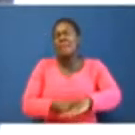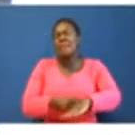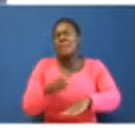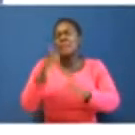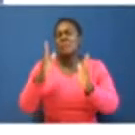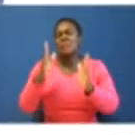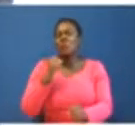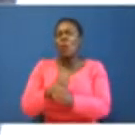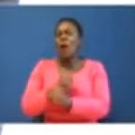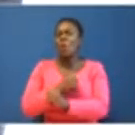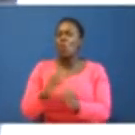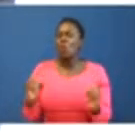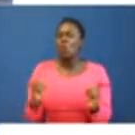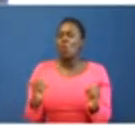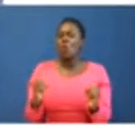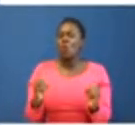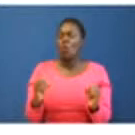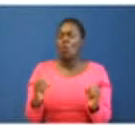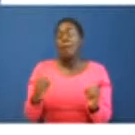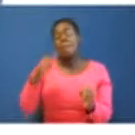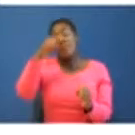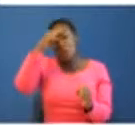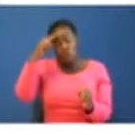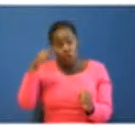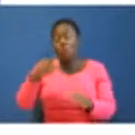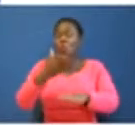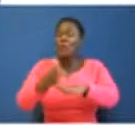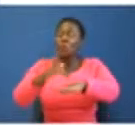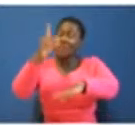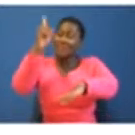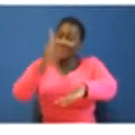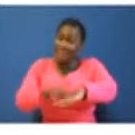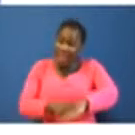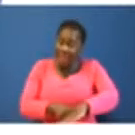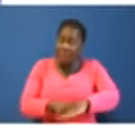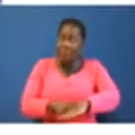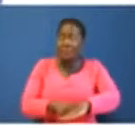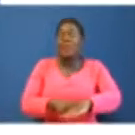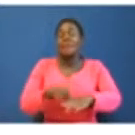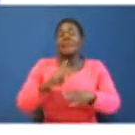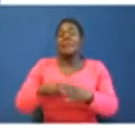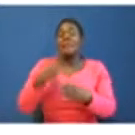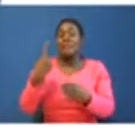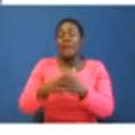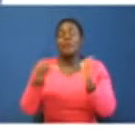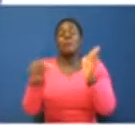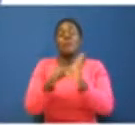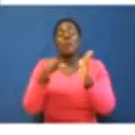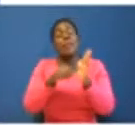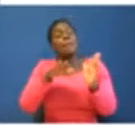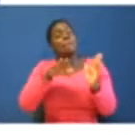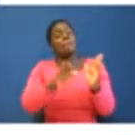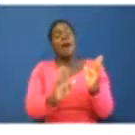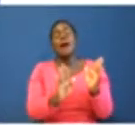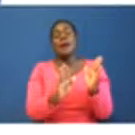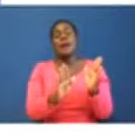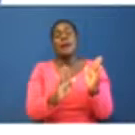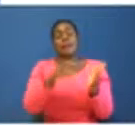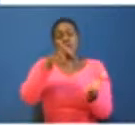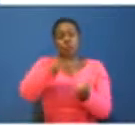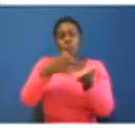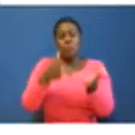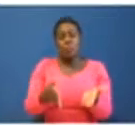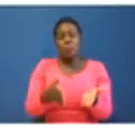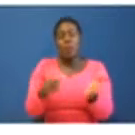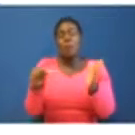not producing the desired results because if you do waste your time the blame will shift to you and in this case